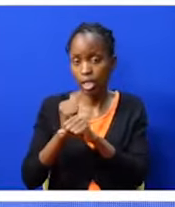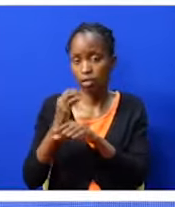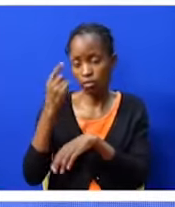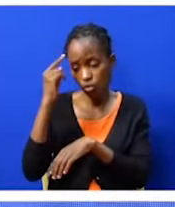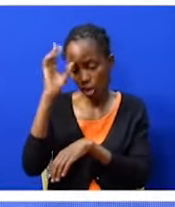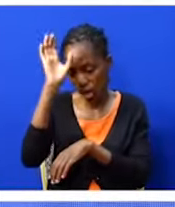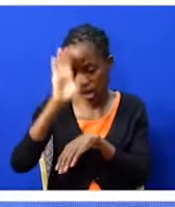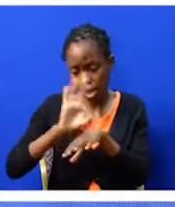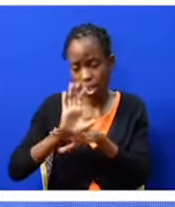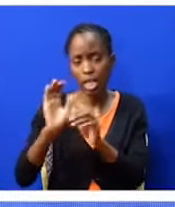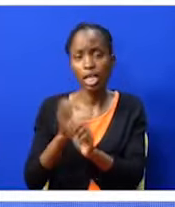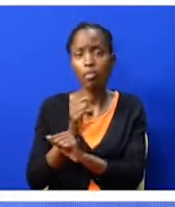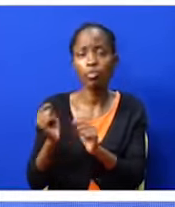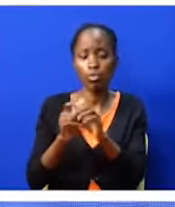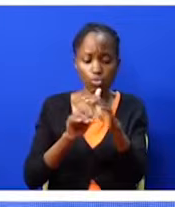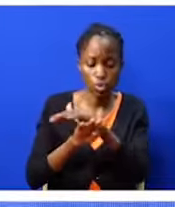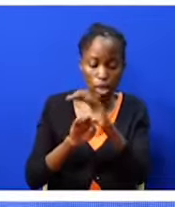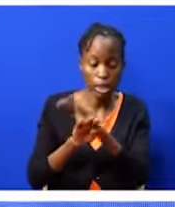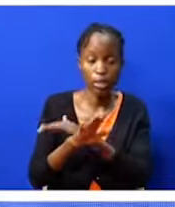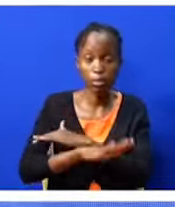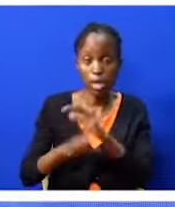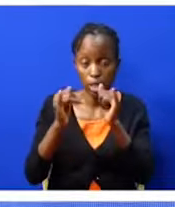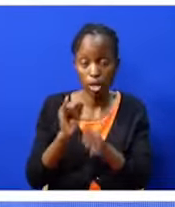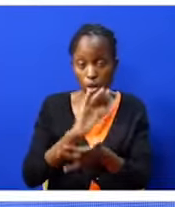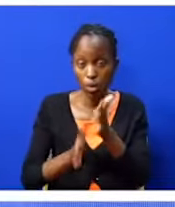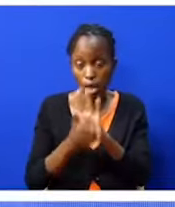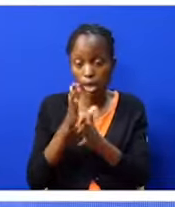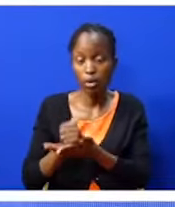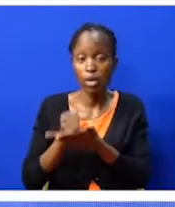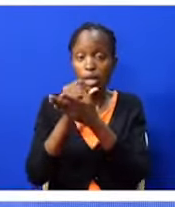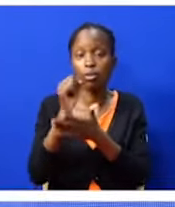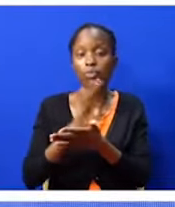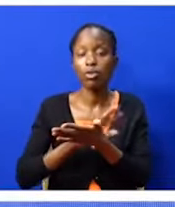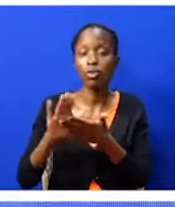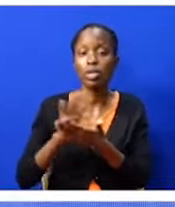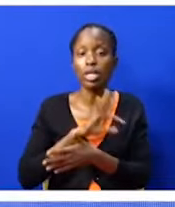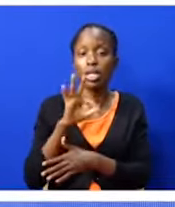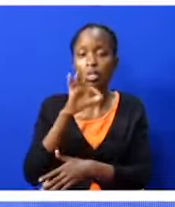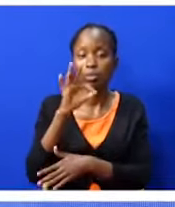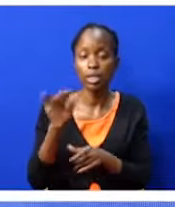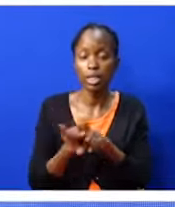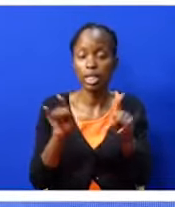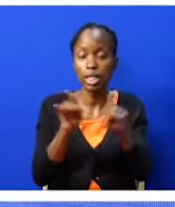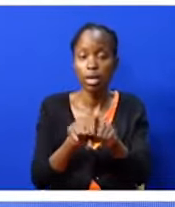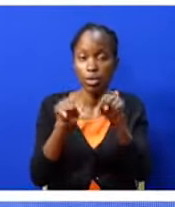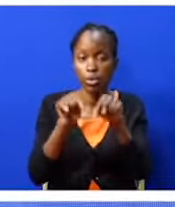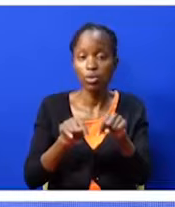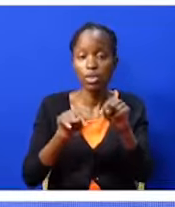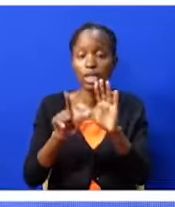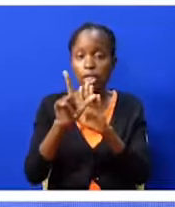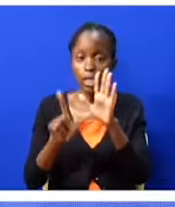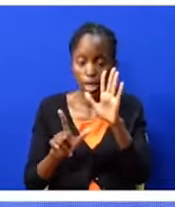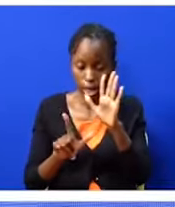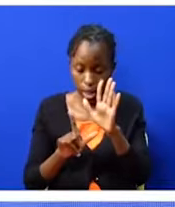cannot get into the new territories without the help of the Holy Spirit. And today, our